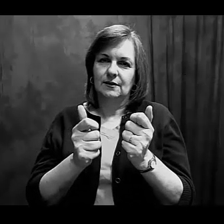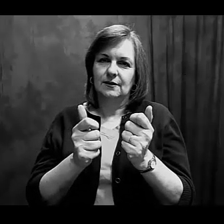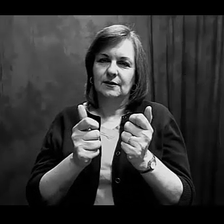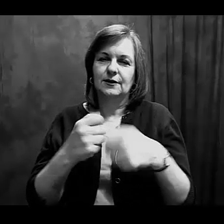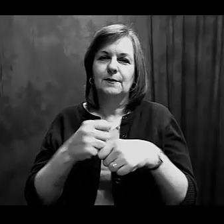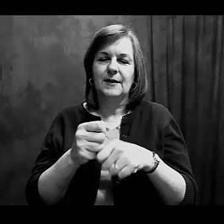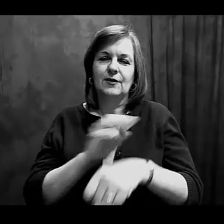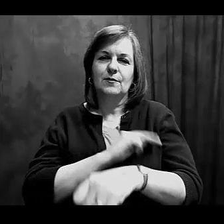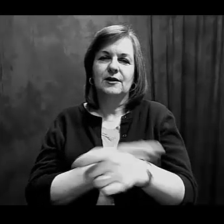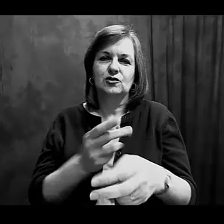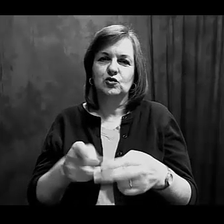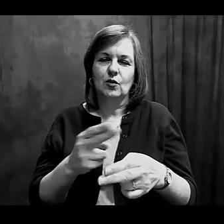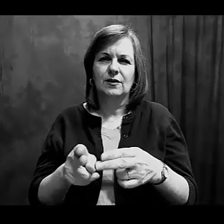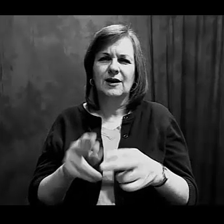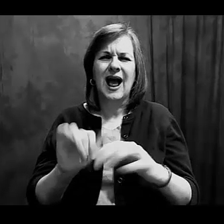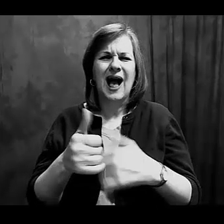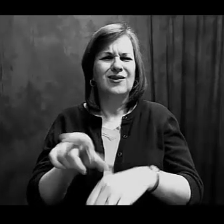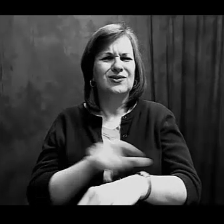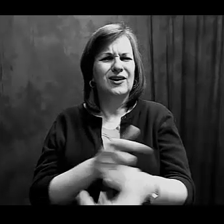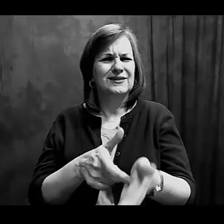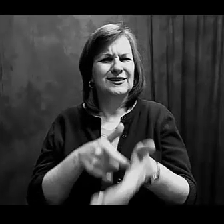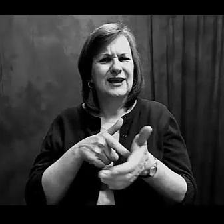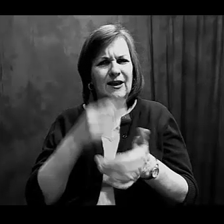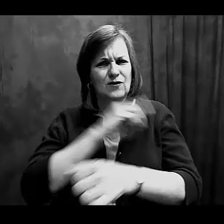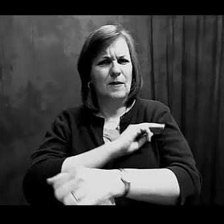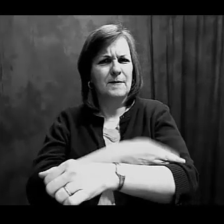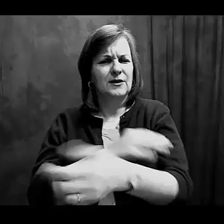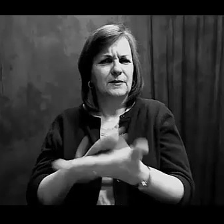your muscle, how long does it take you?